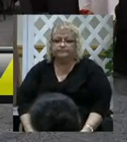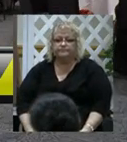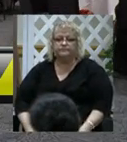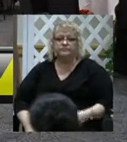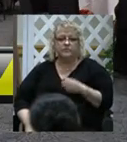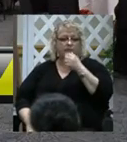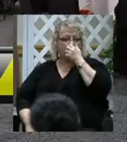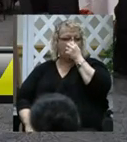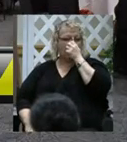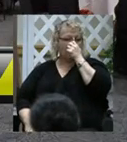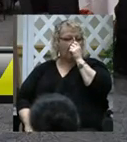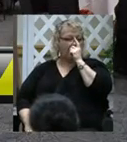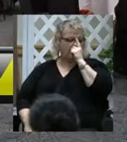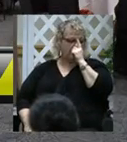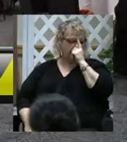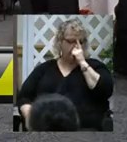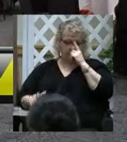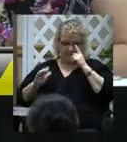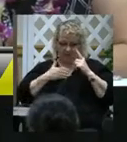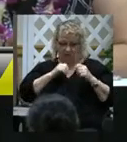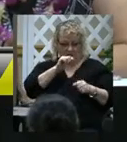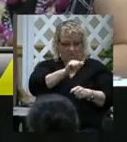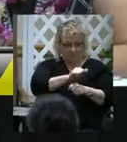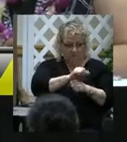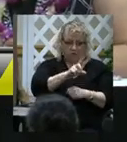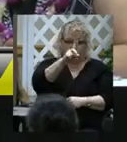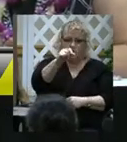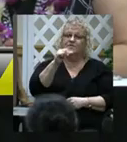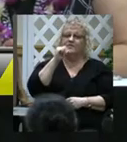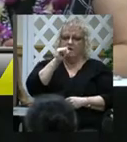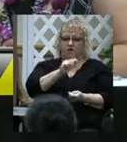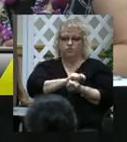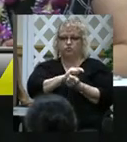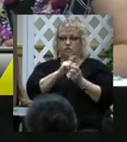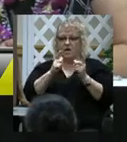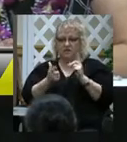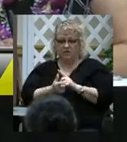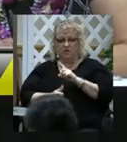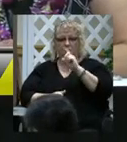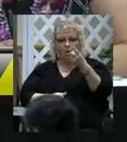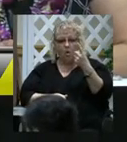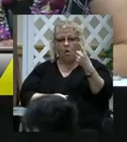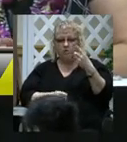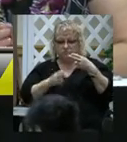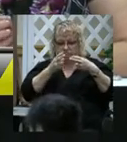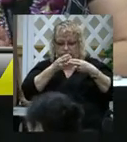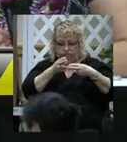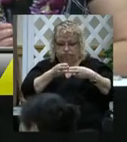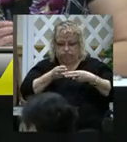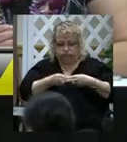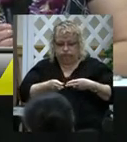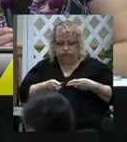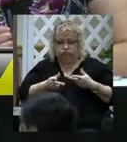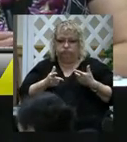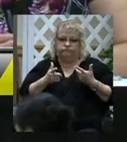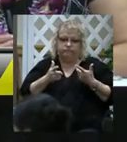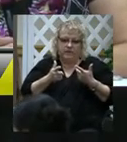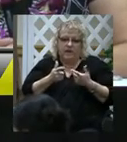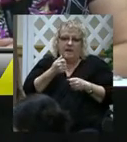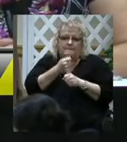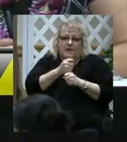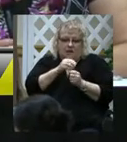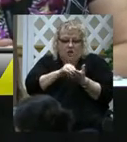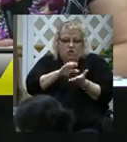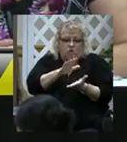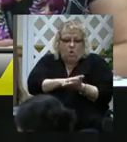Well, our bilingual employees do not translate, only on very short, like making a note,